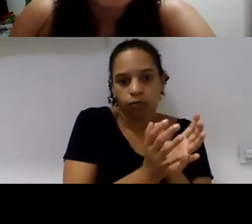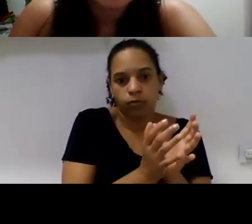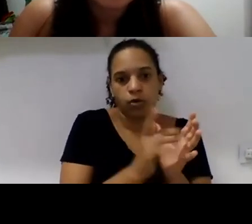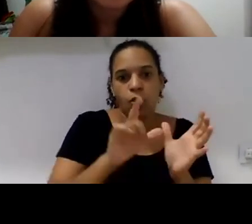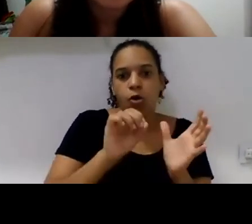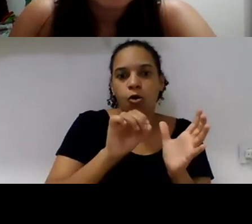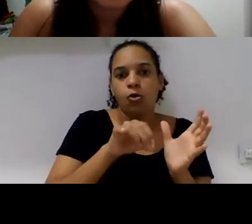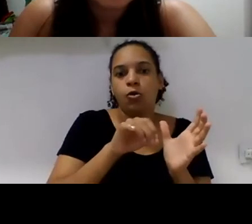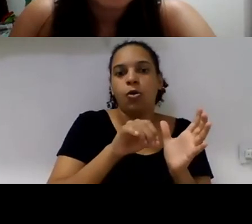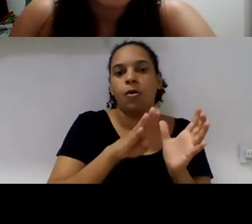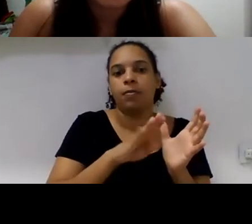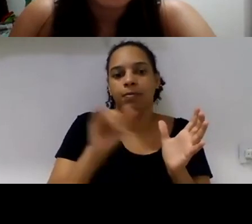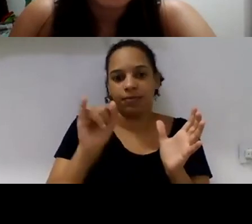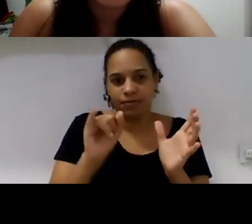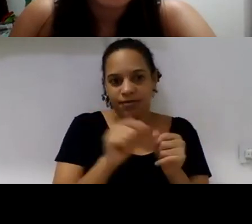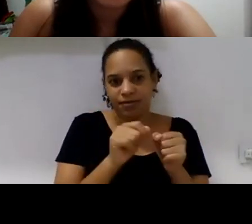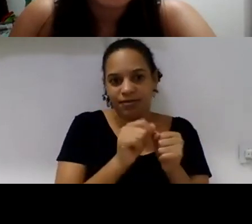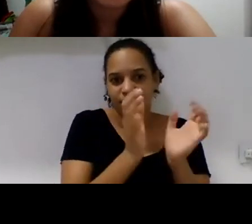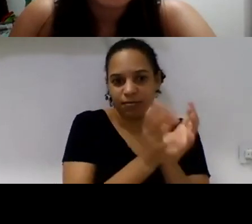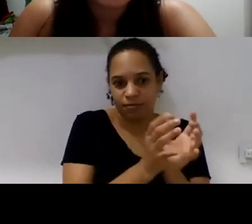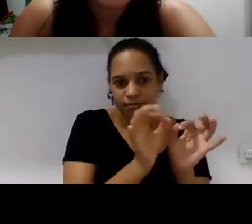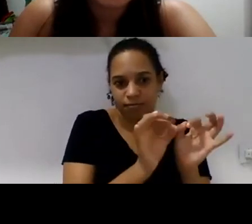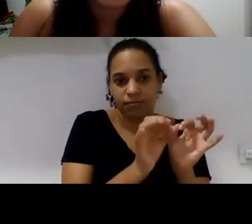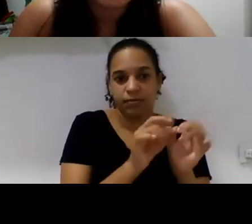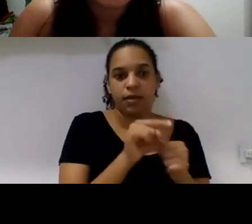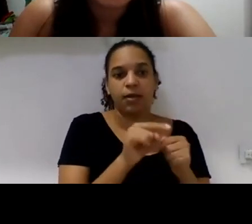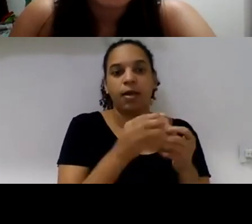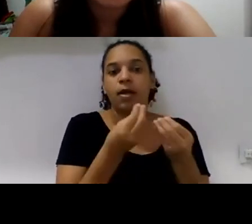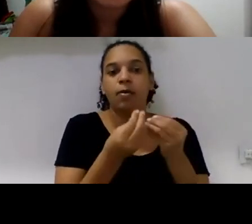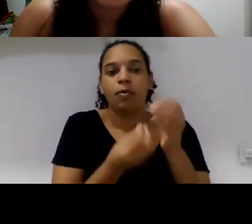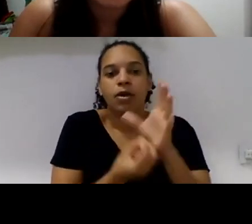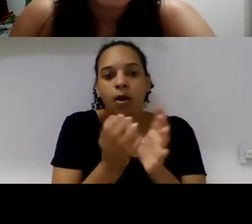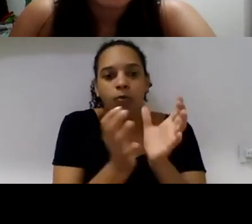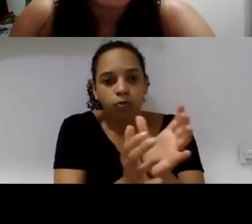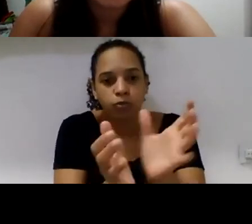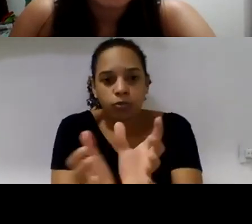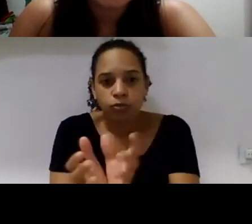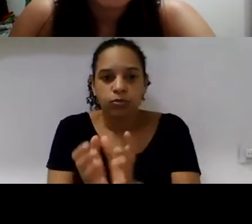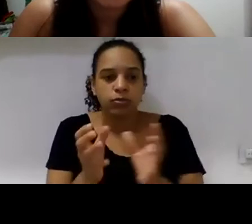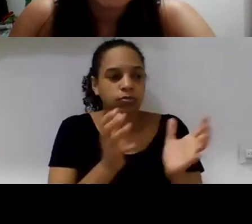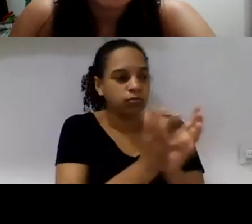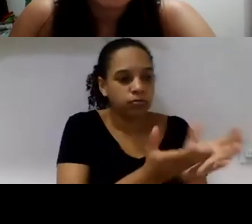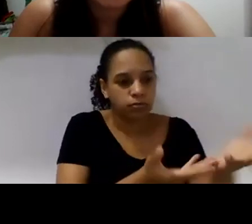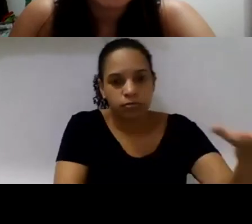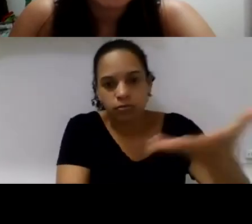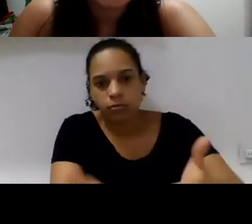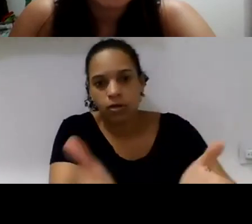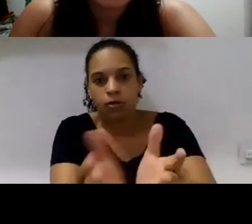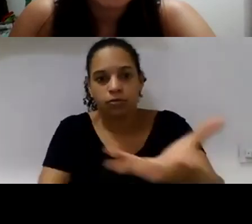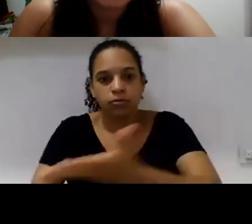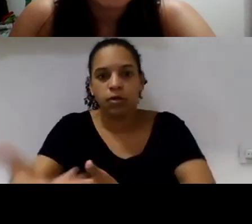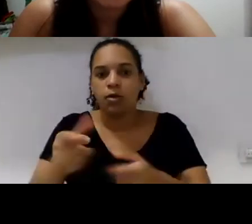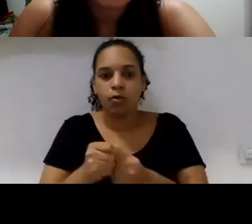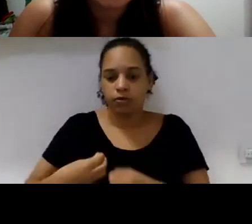cycle. It begins with people in a certain social situation that are not